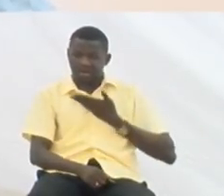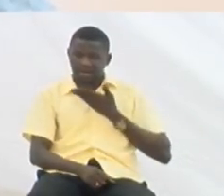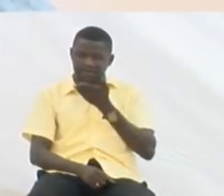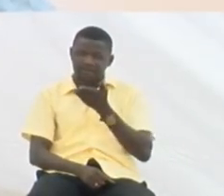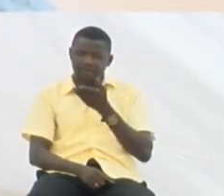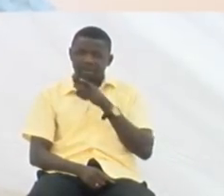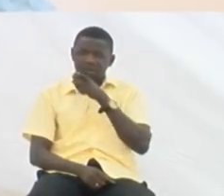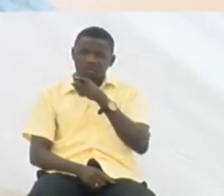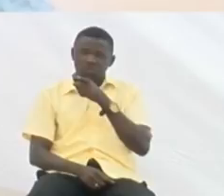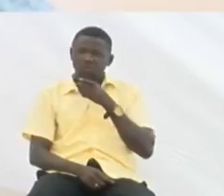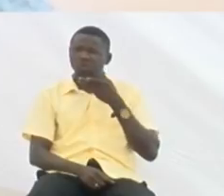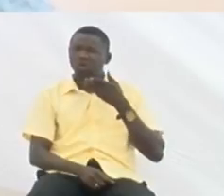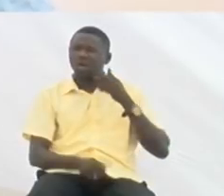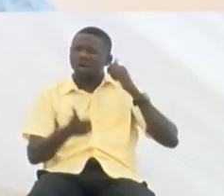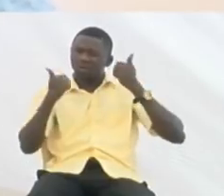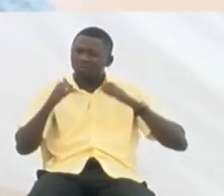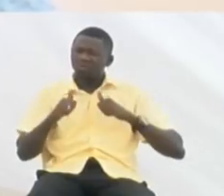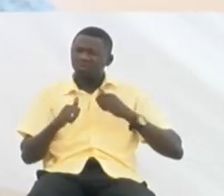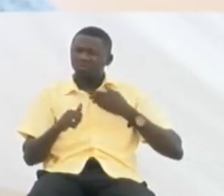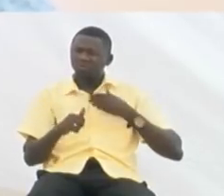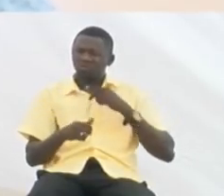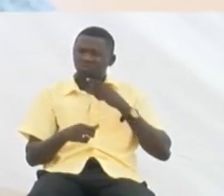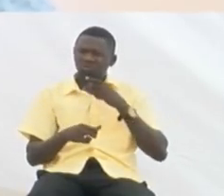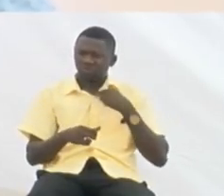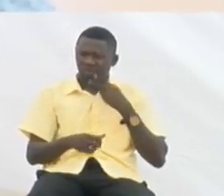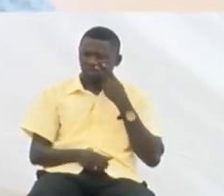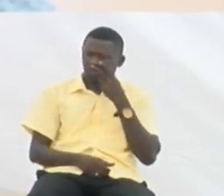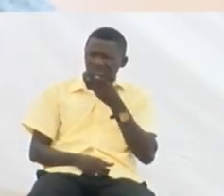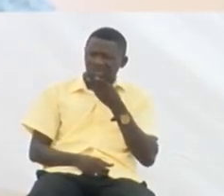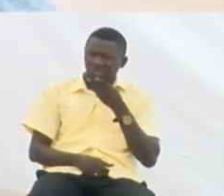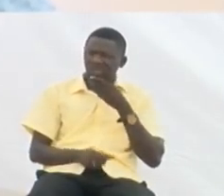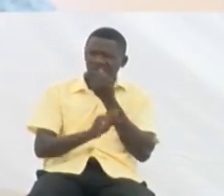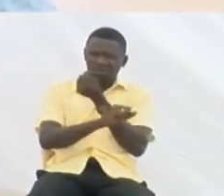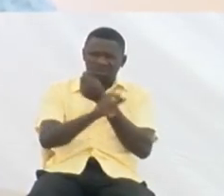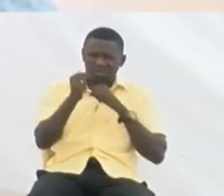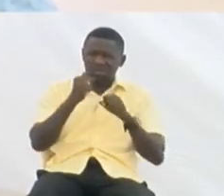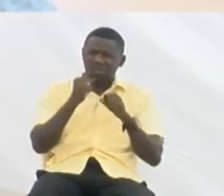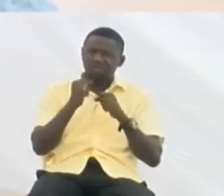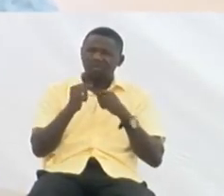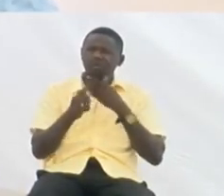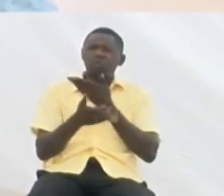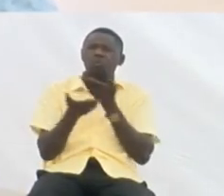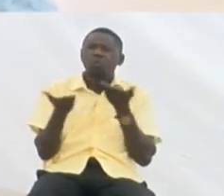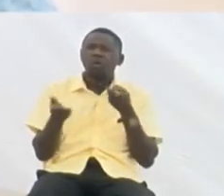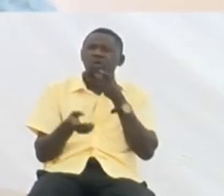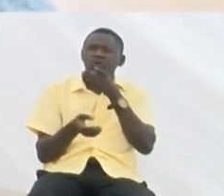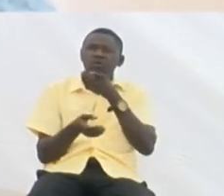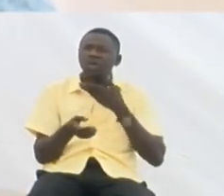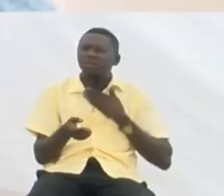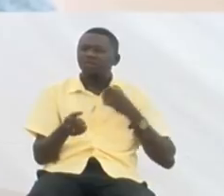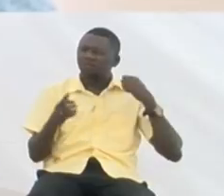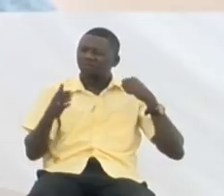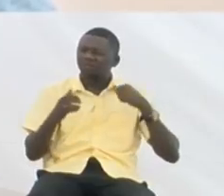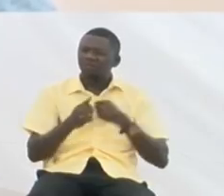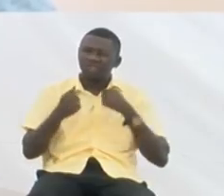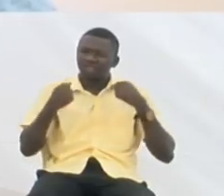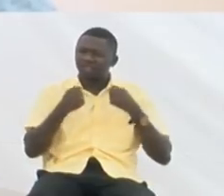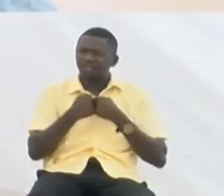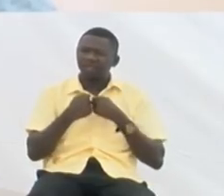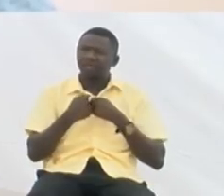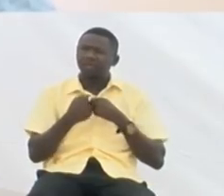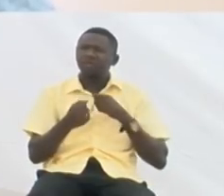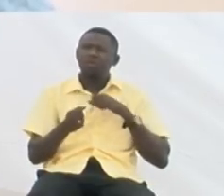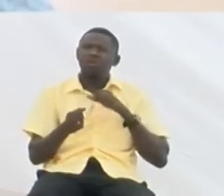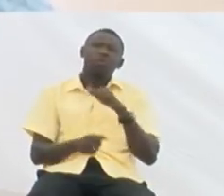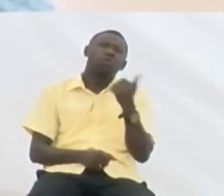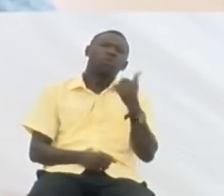did you happen to find yourself in a situation where you had to fight other